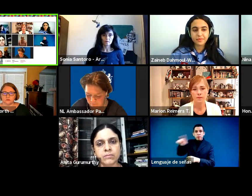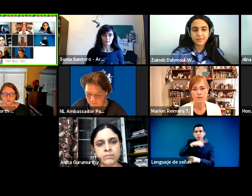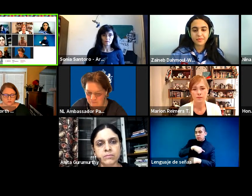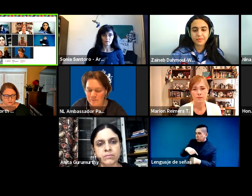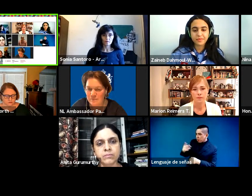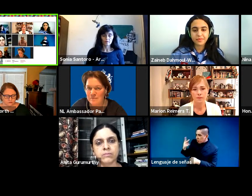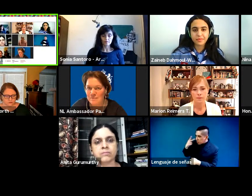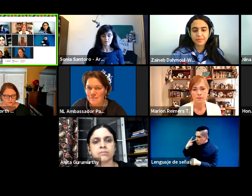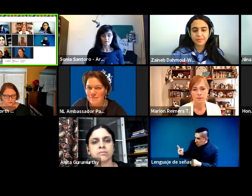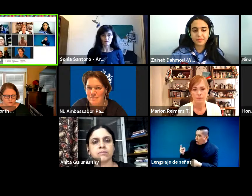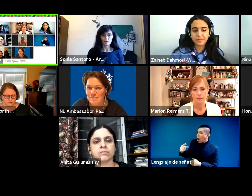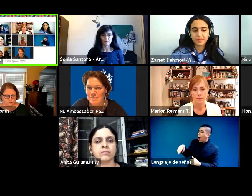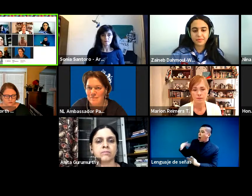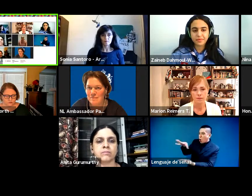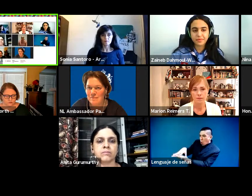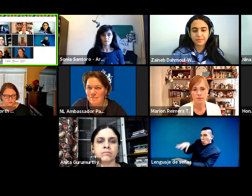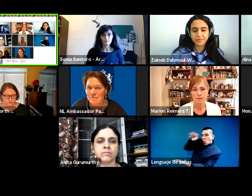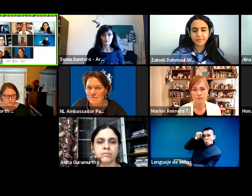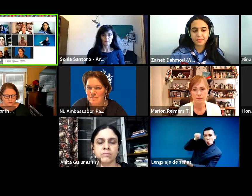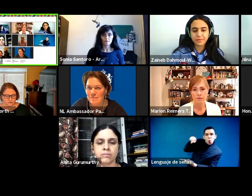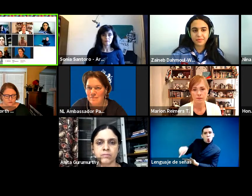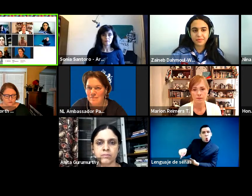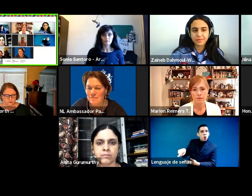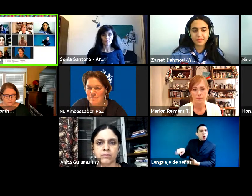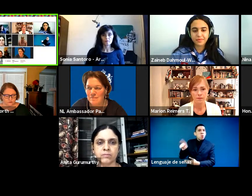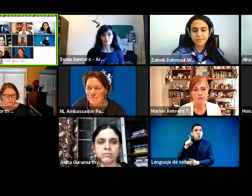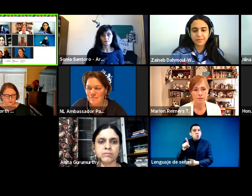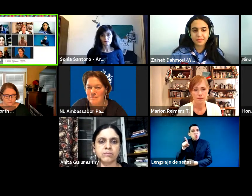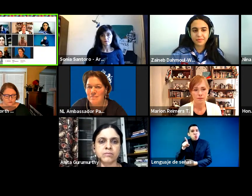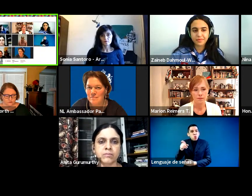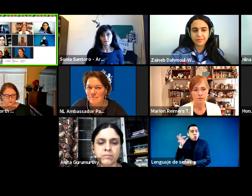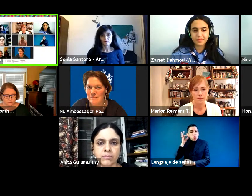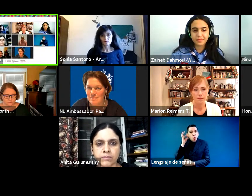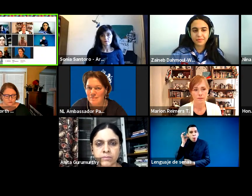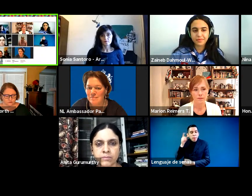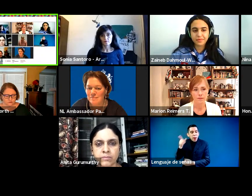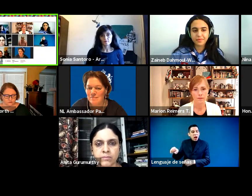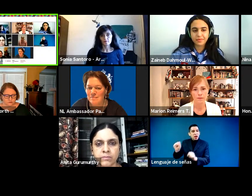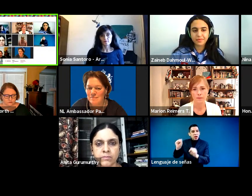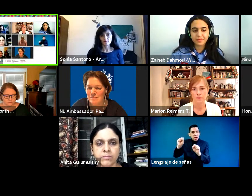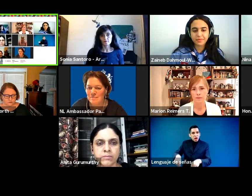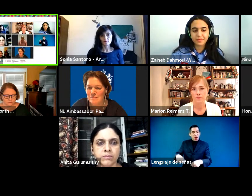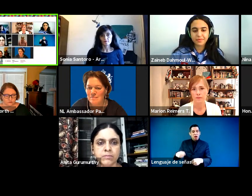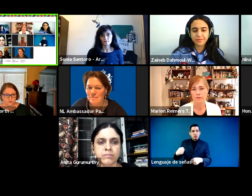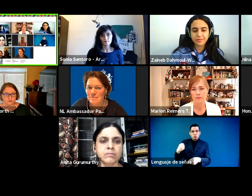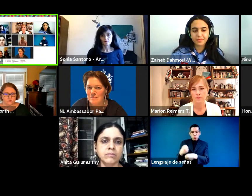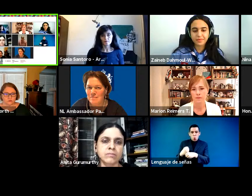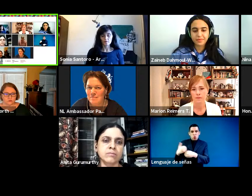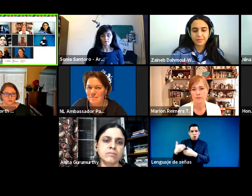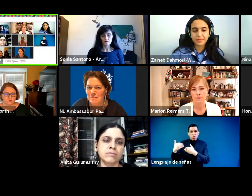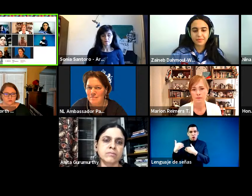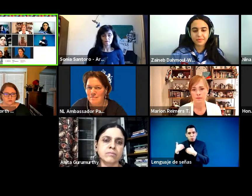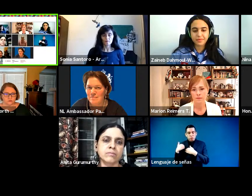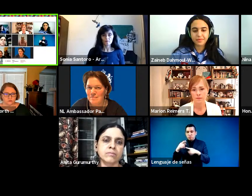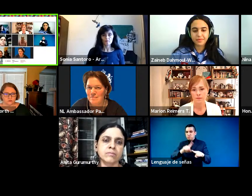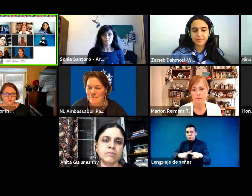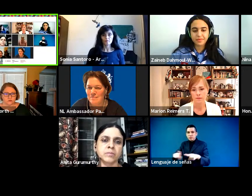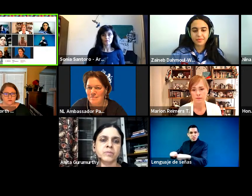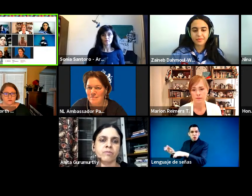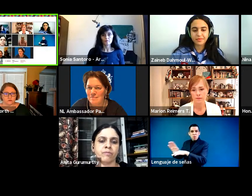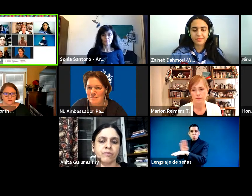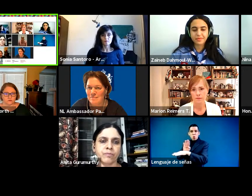women everywhere with the tool of the media. I think that with social media,